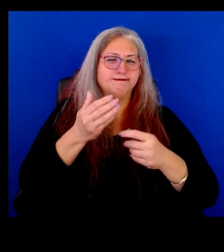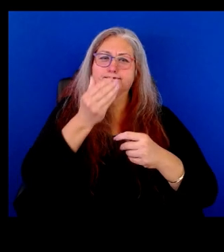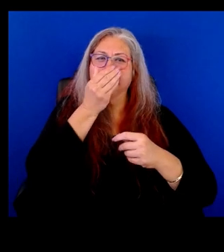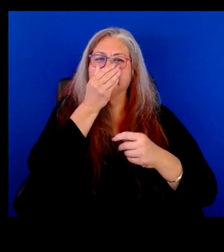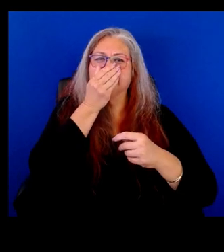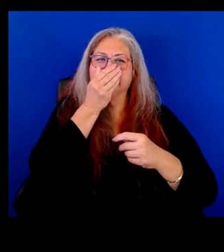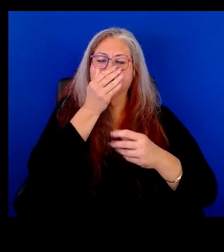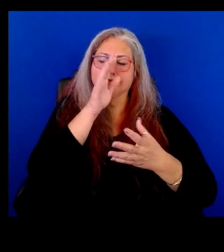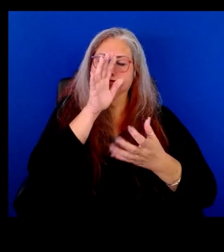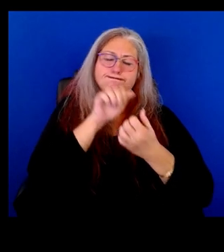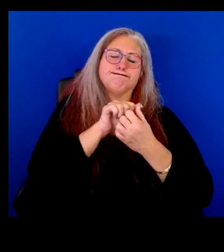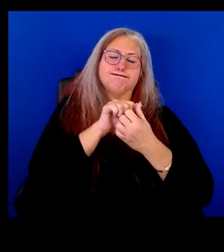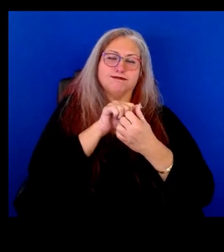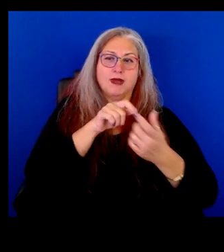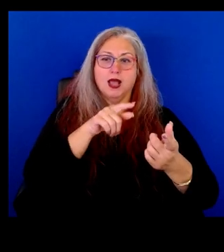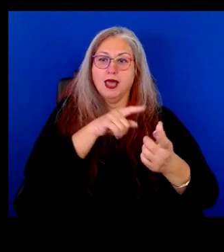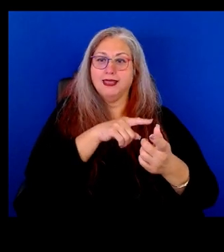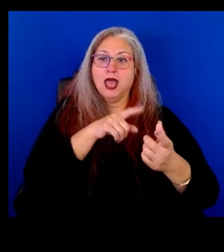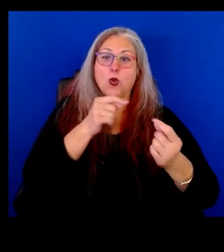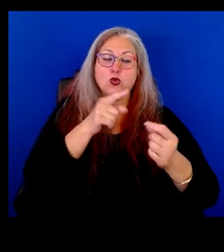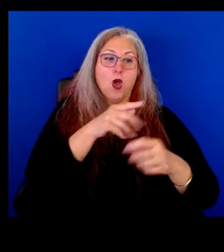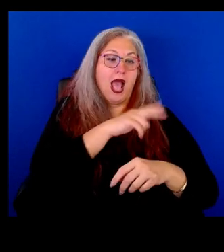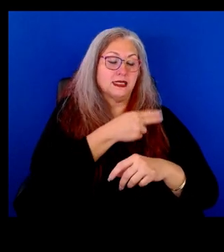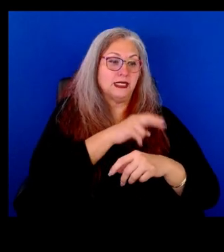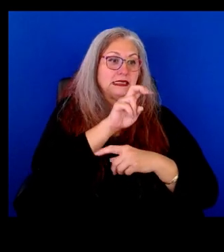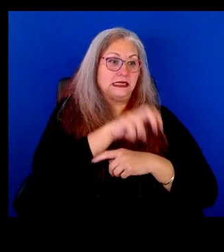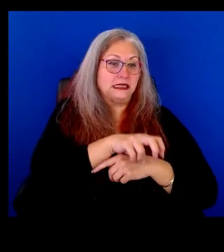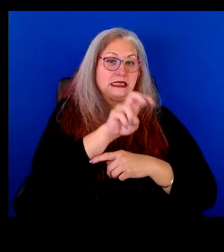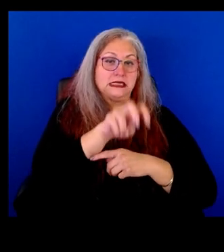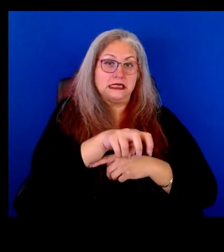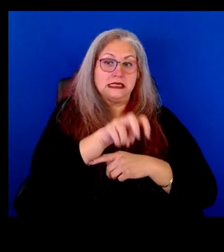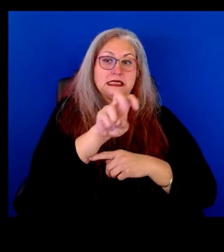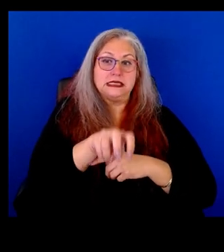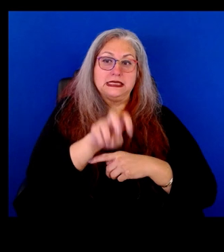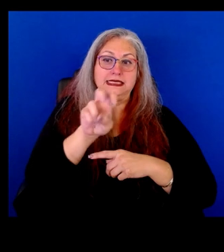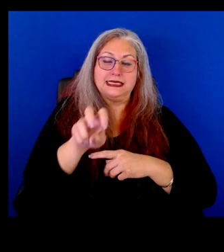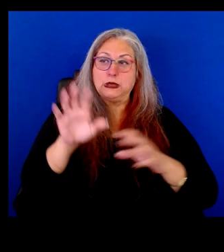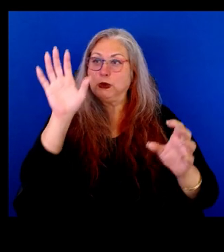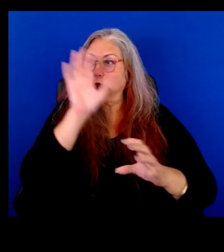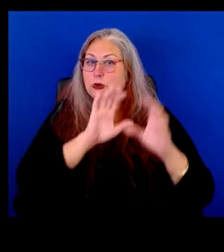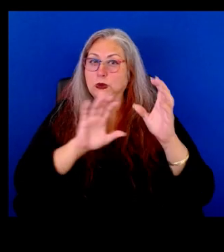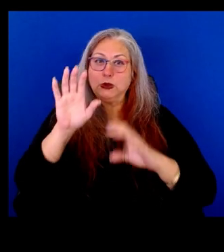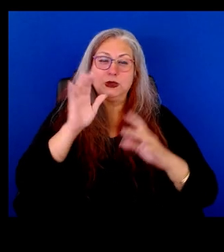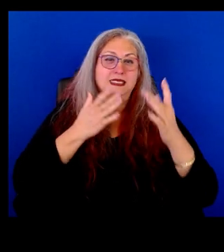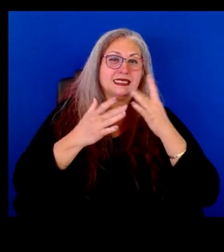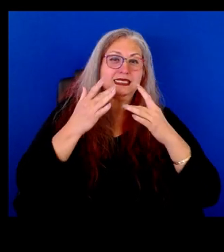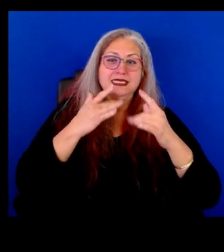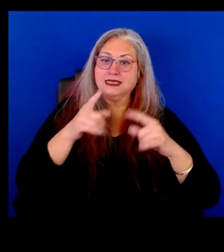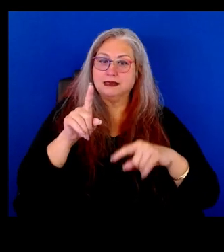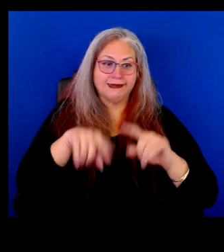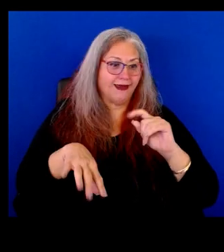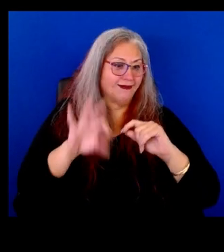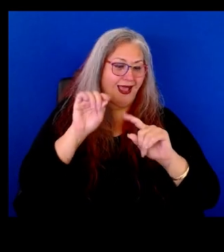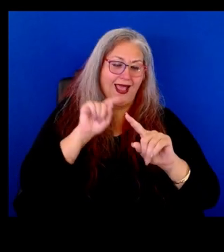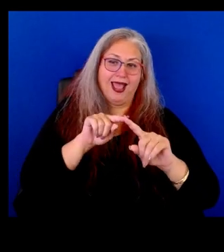special anesthesia. And they would go from hospital to hospital, endlessly desperate,